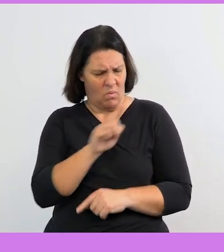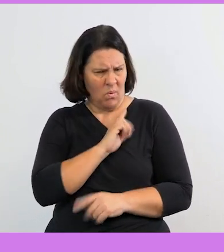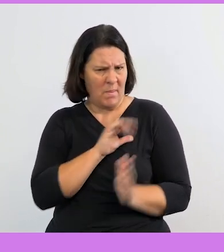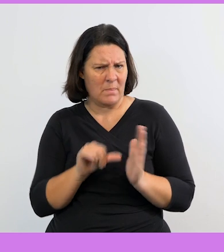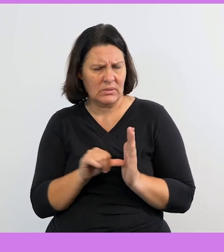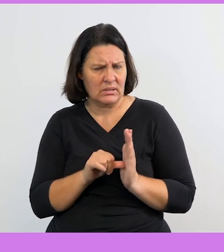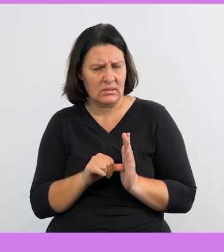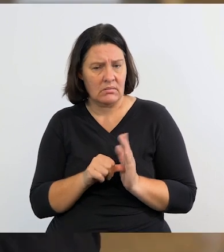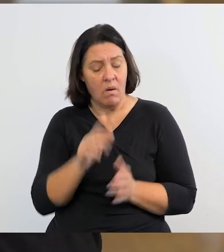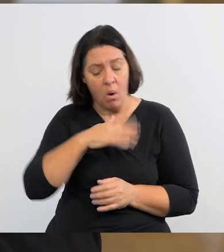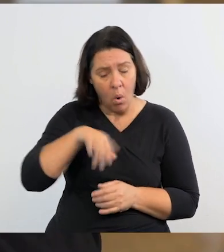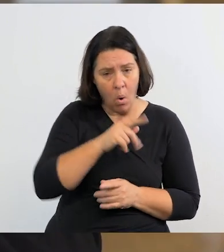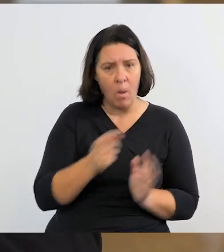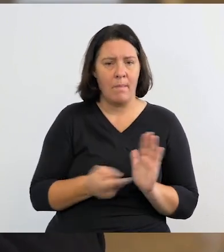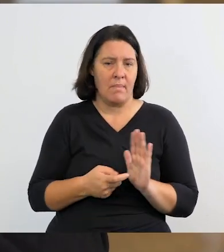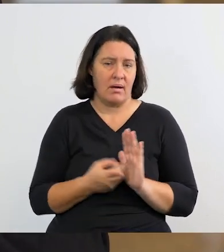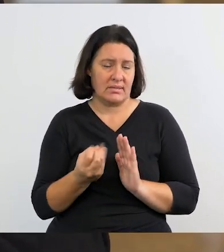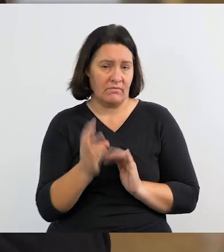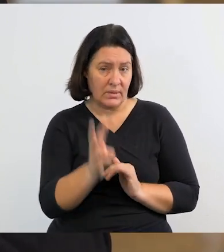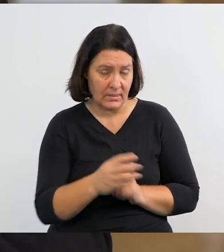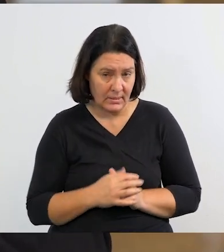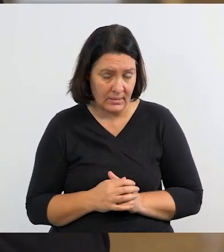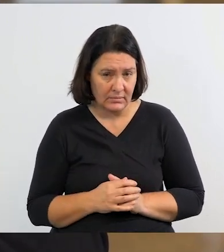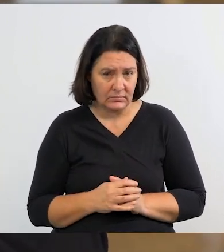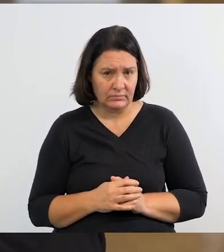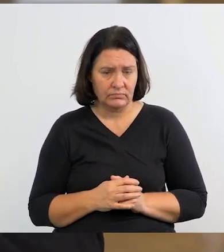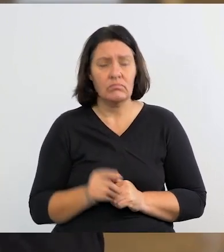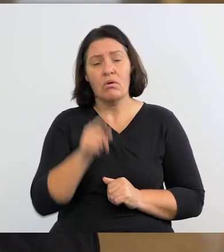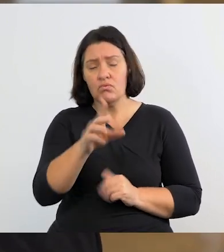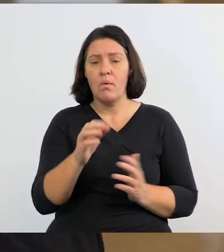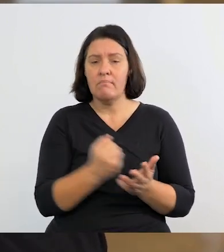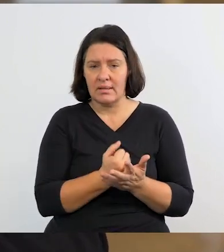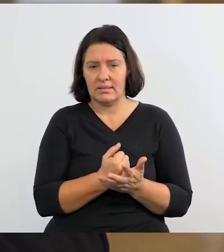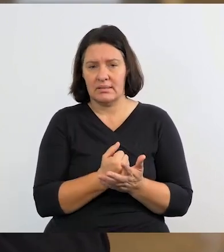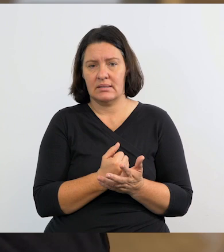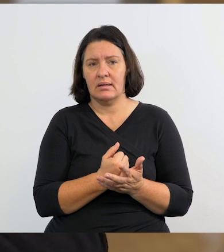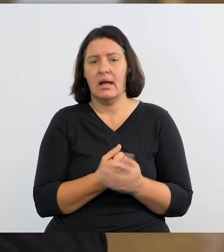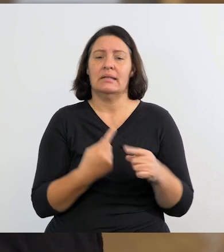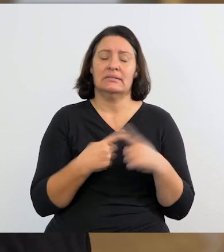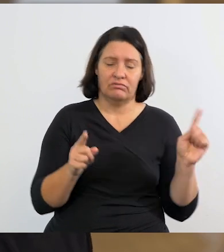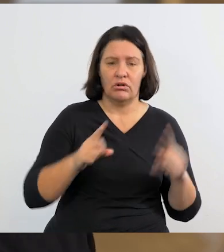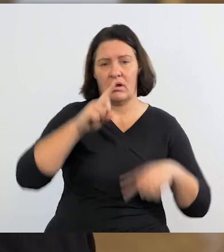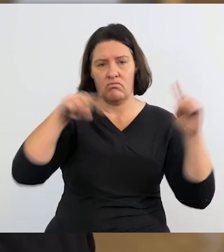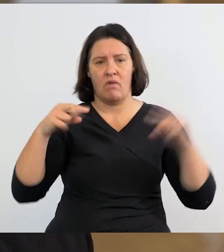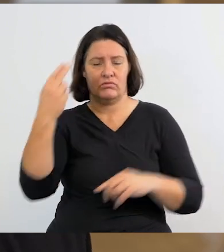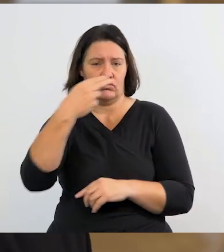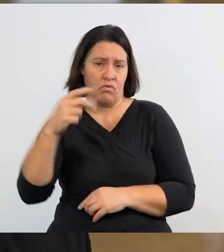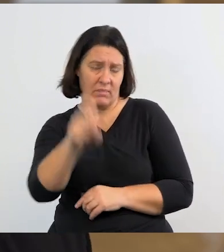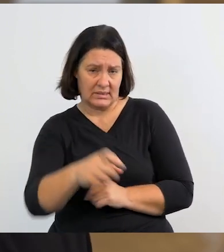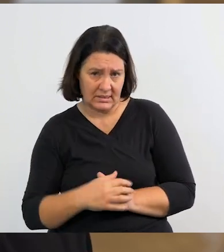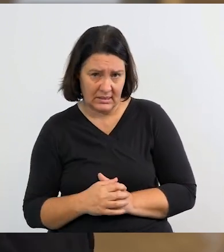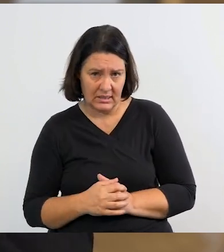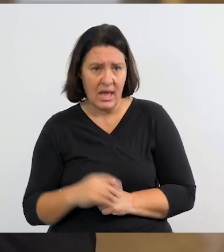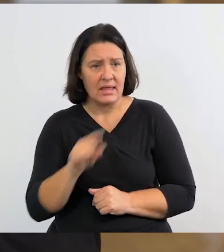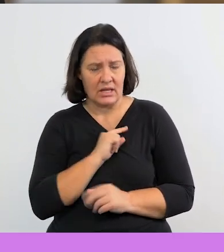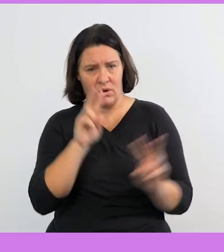this important? Remember, all of this will count marks. And then also you must be able to draw different types of graphs. Hence,